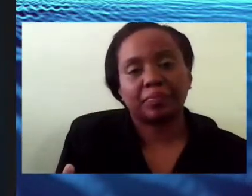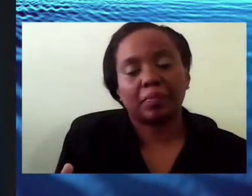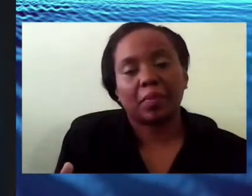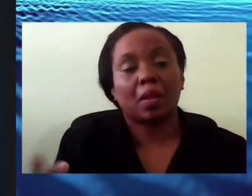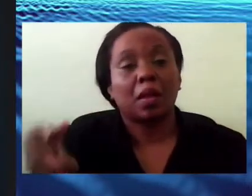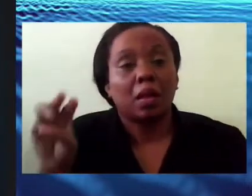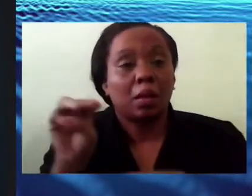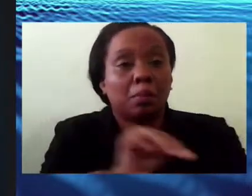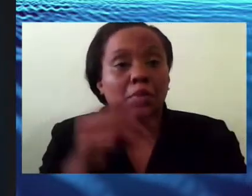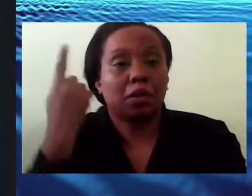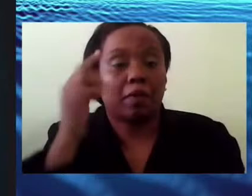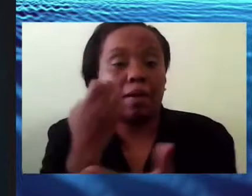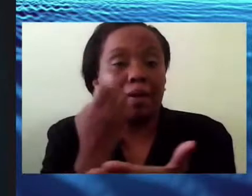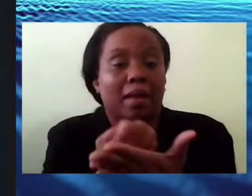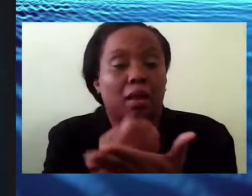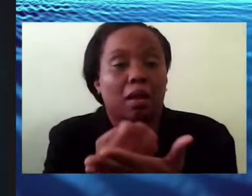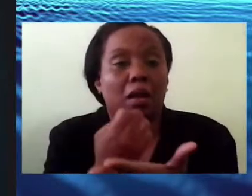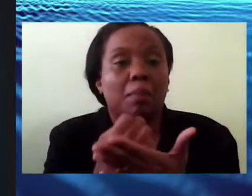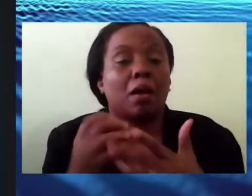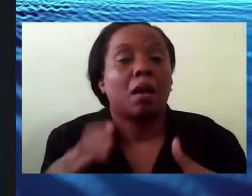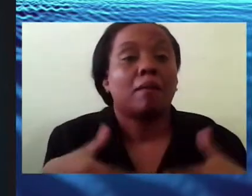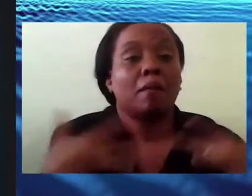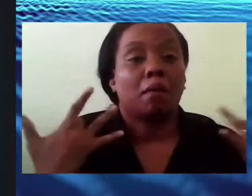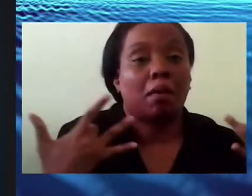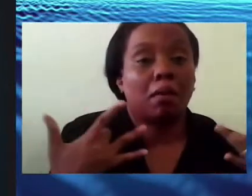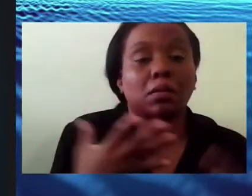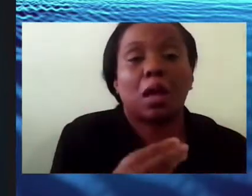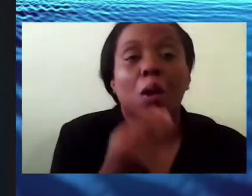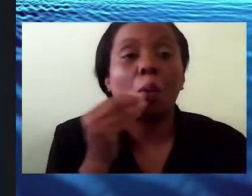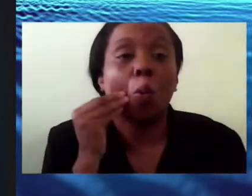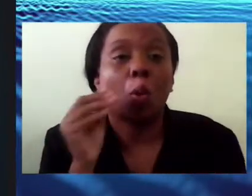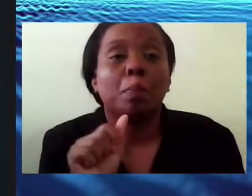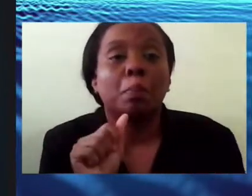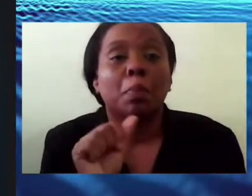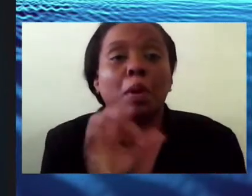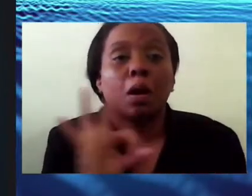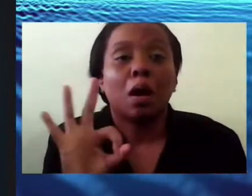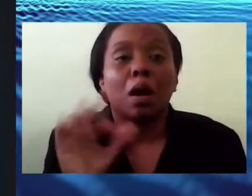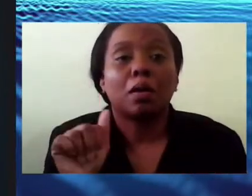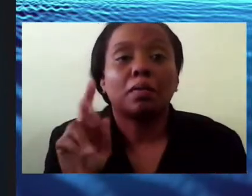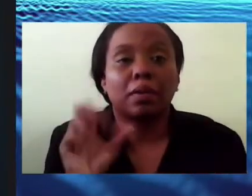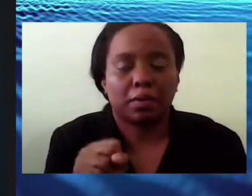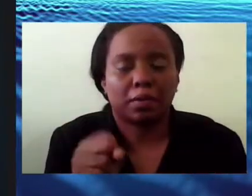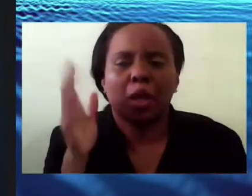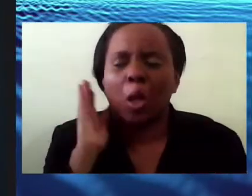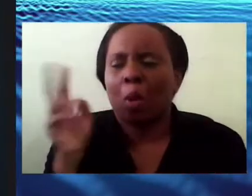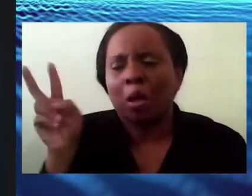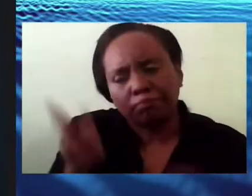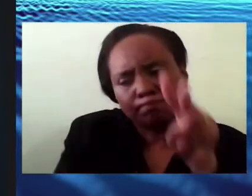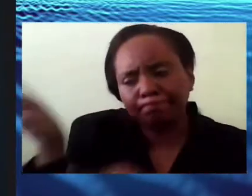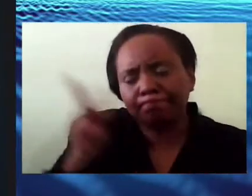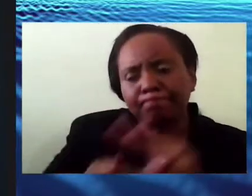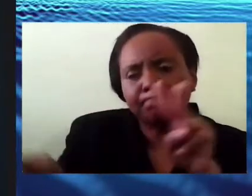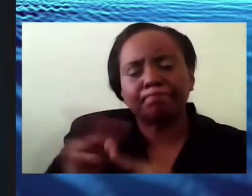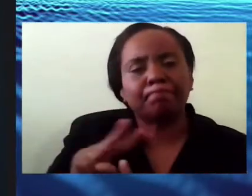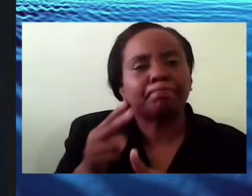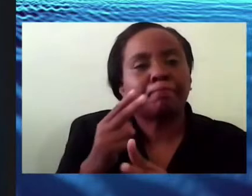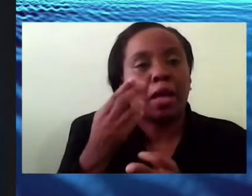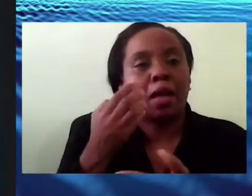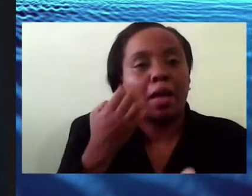Economic Affairs along with the Ministry of Home Affairs. This will provide both a qualitative and financial costing of the impact of the